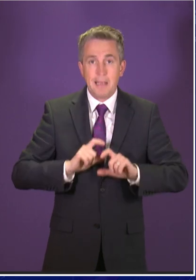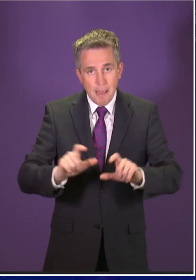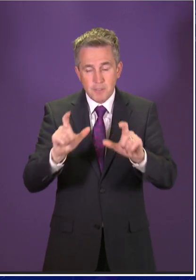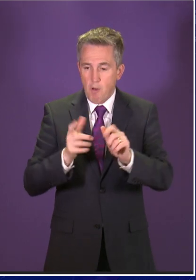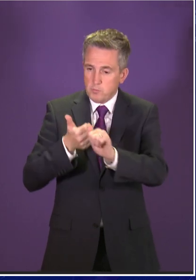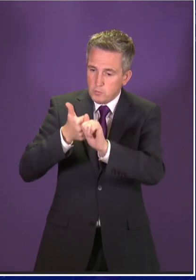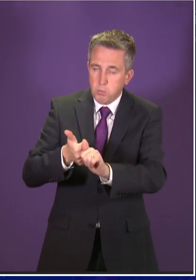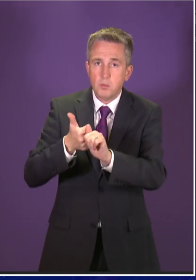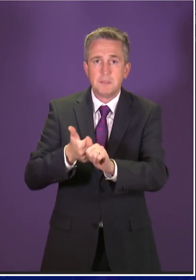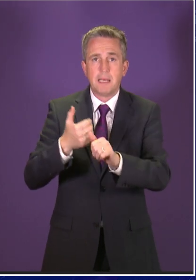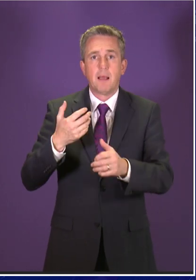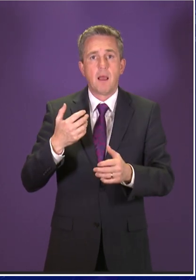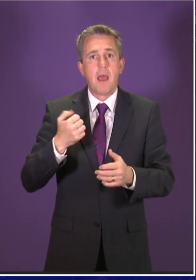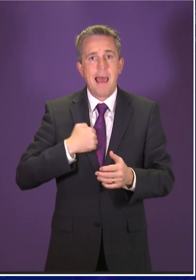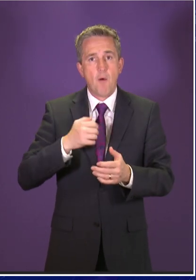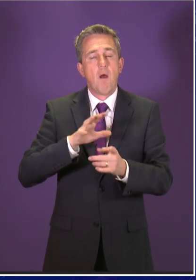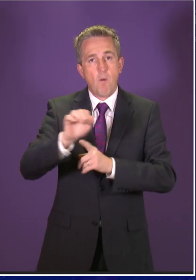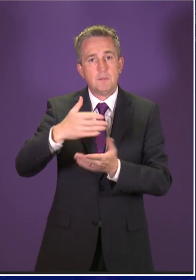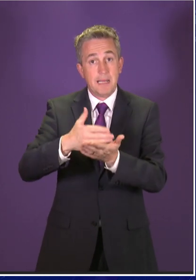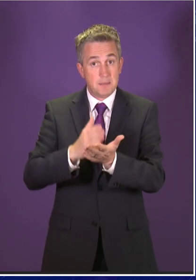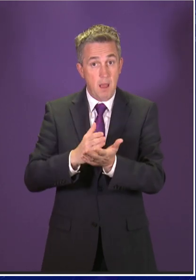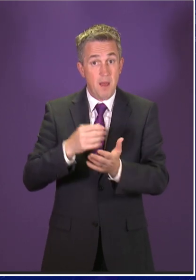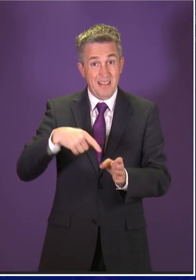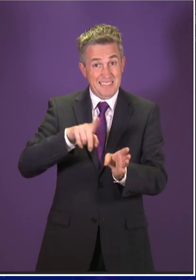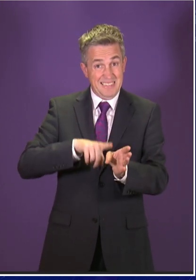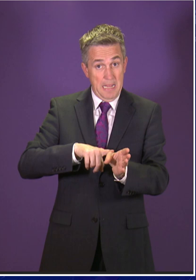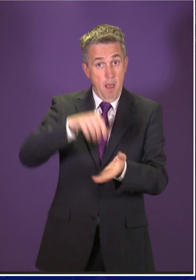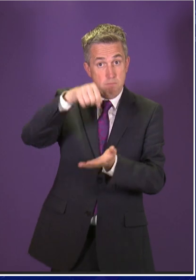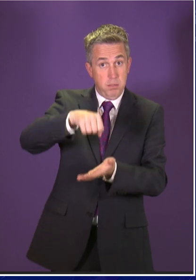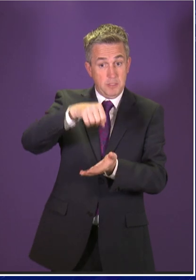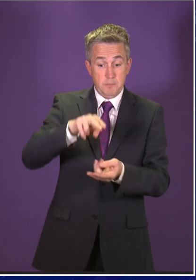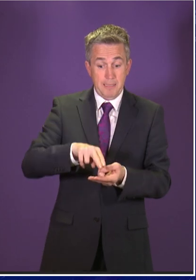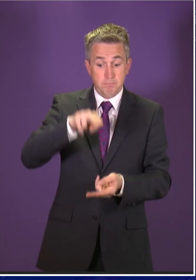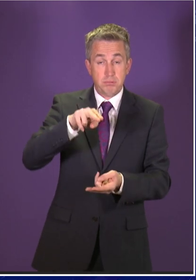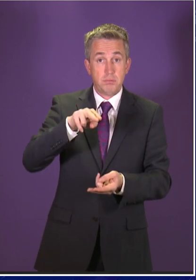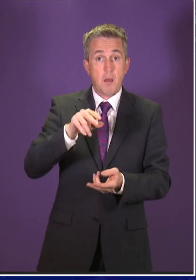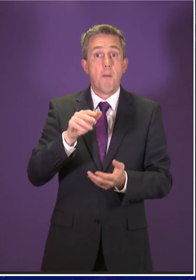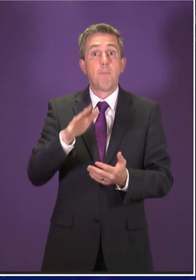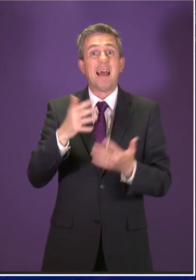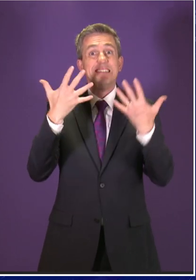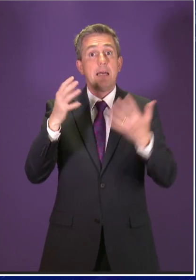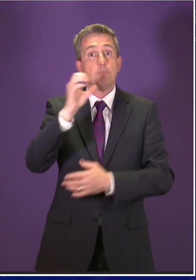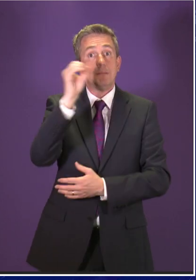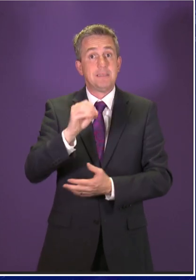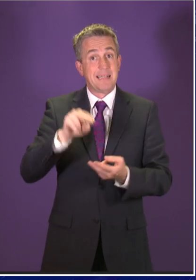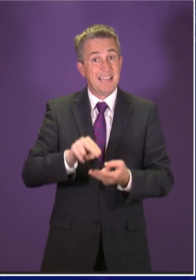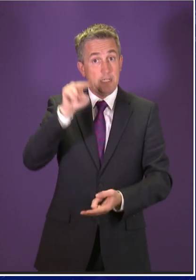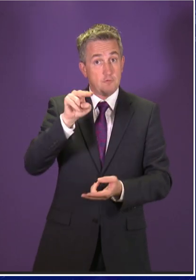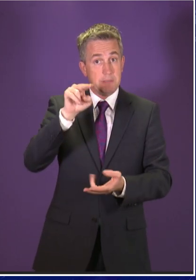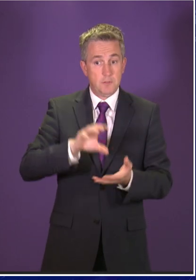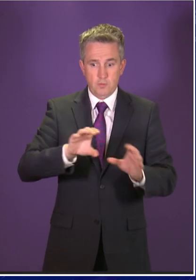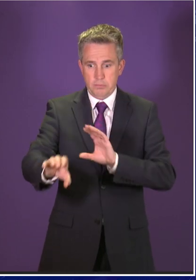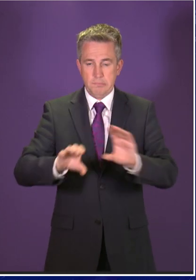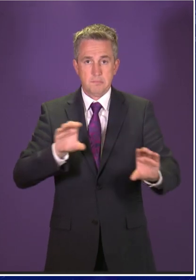culture sector. For example, our budget this year includes a funding increase for culture of almost 10%. We have